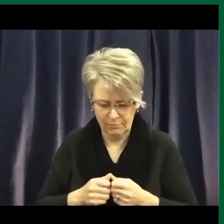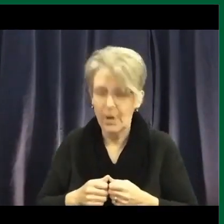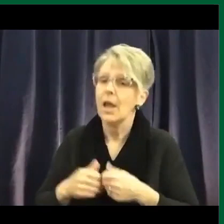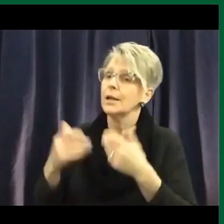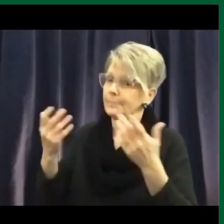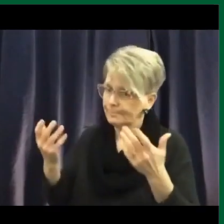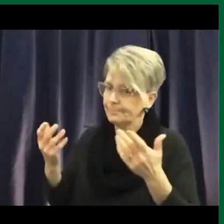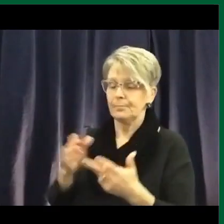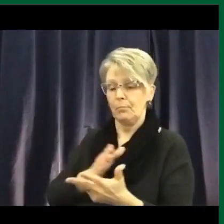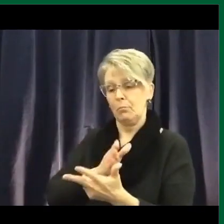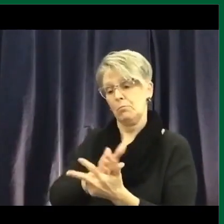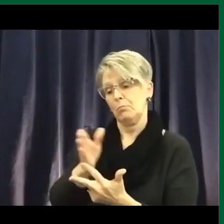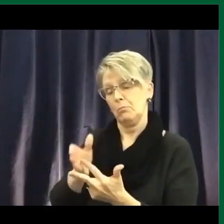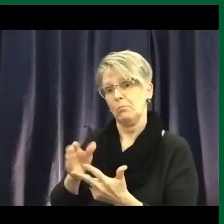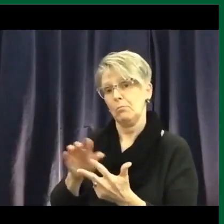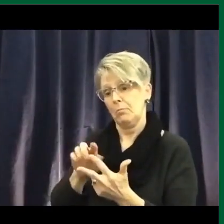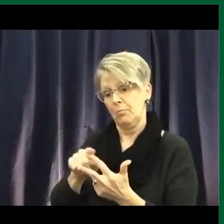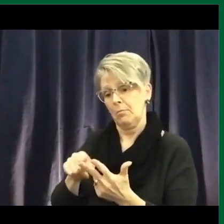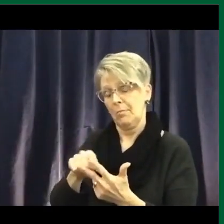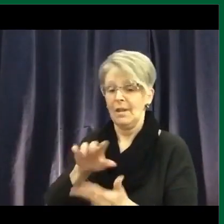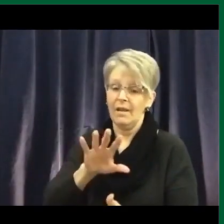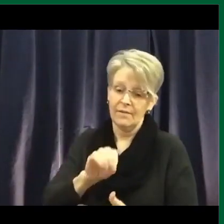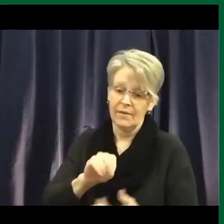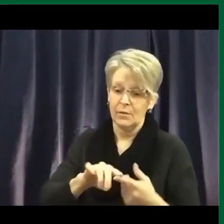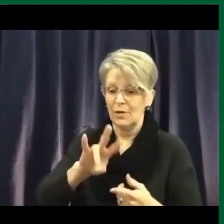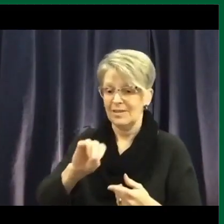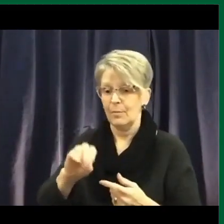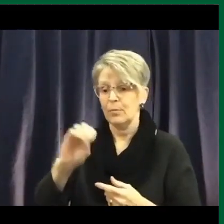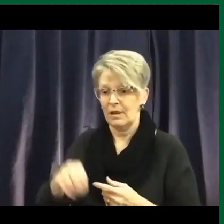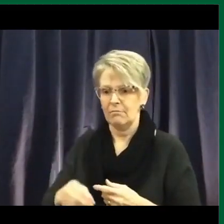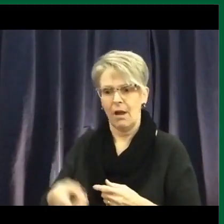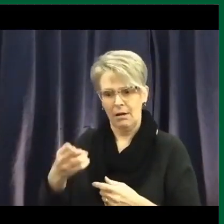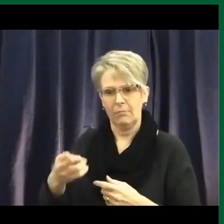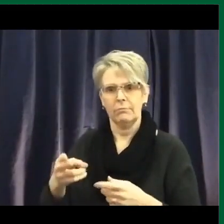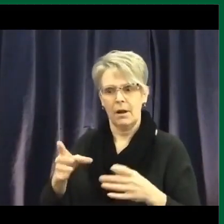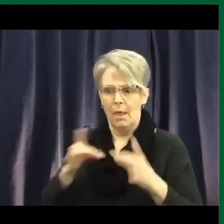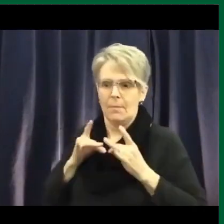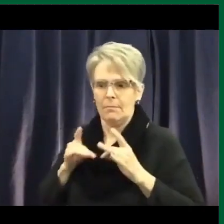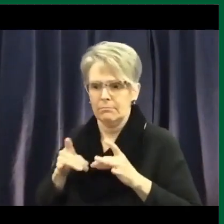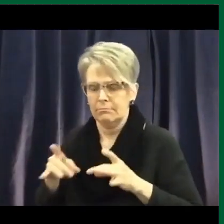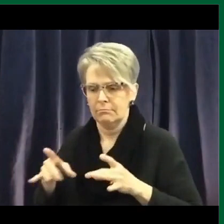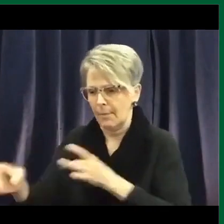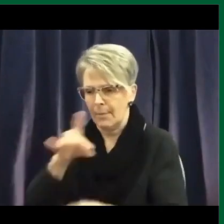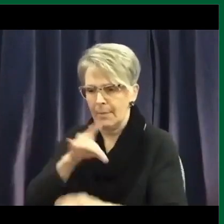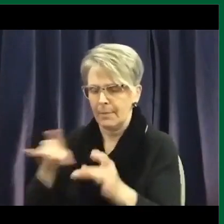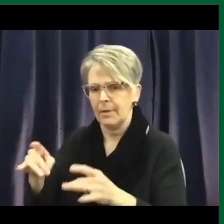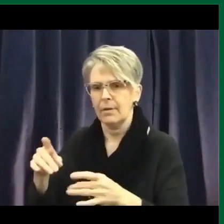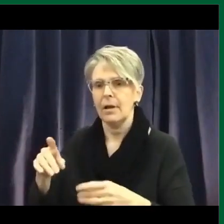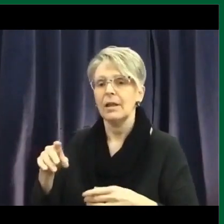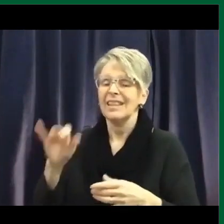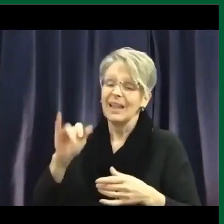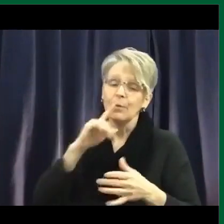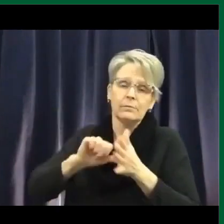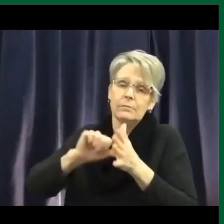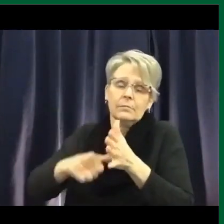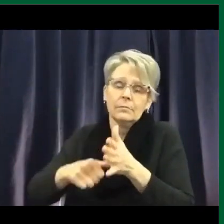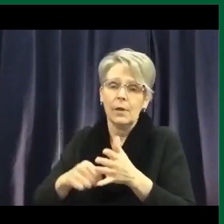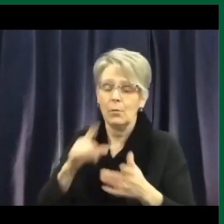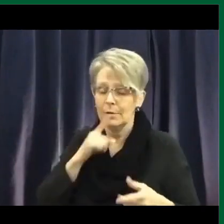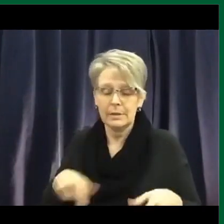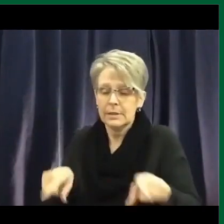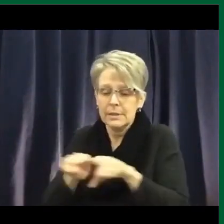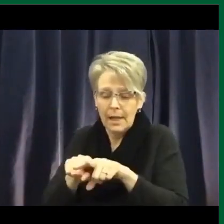be 50 to 70% more transmissible, and that reinforces the fact that at a basic level, the same measures are